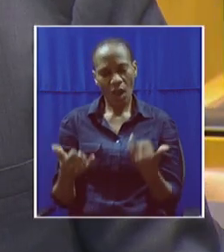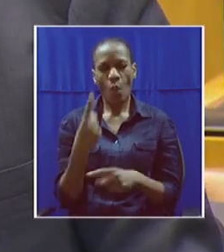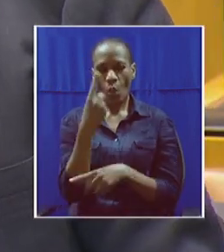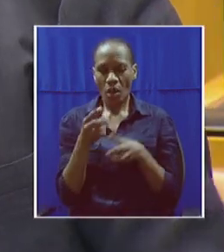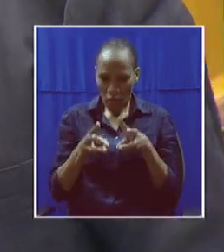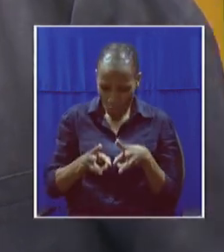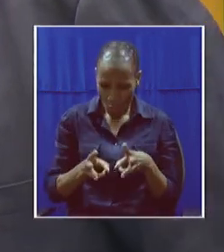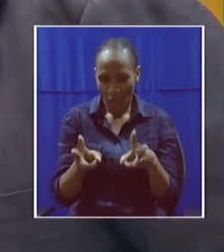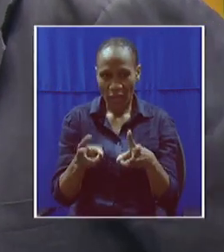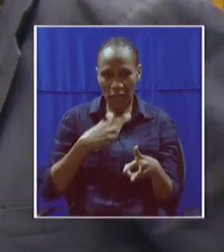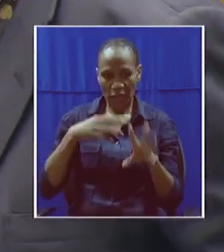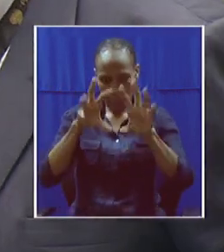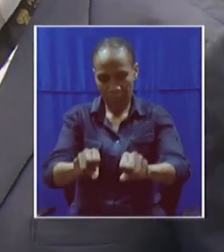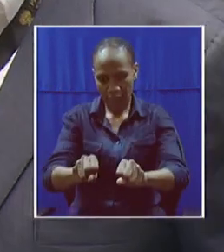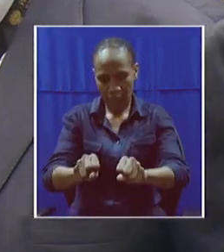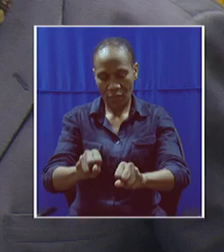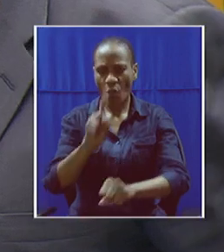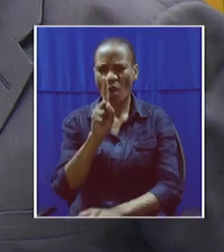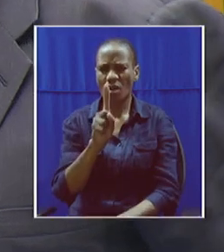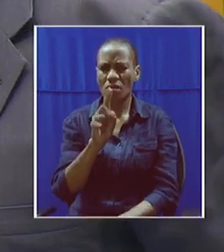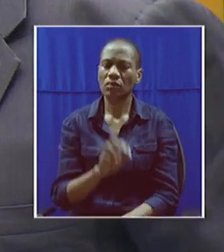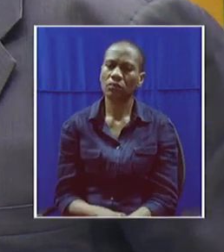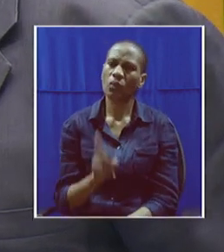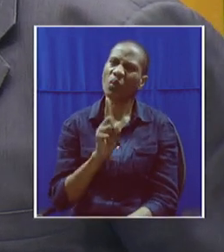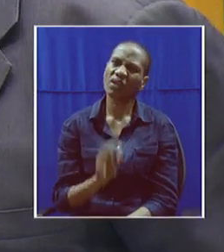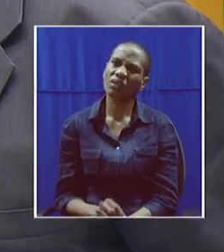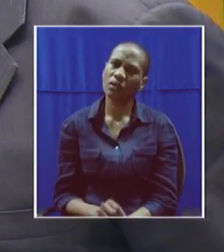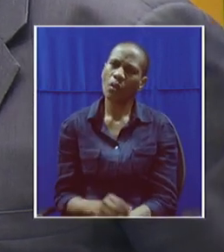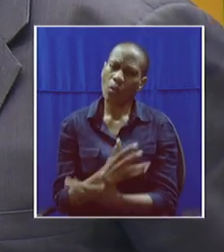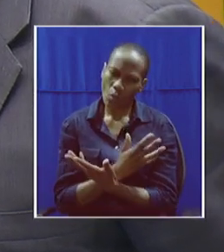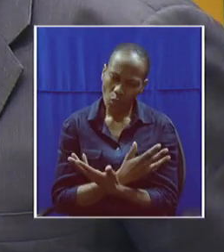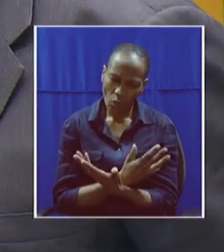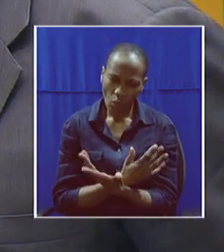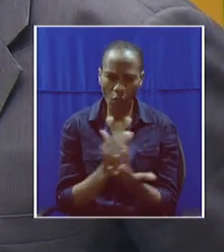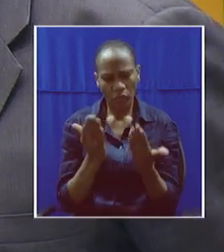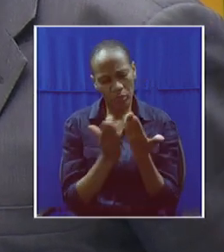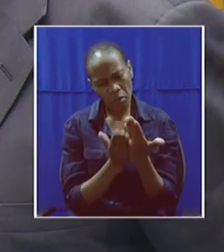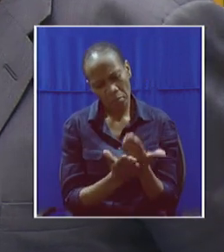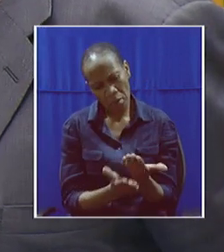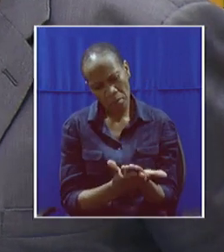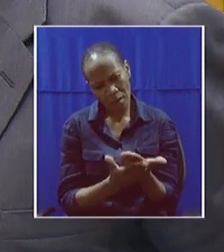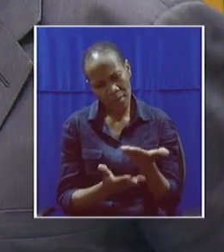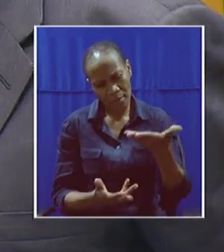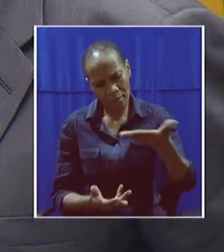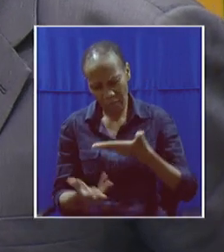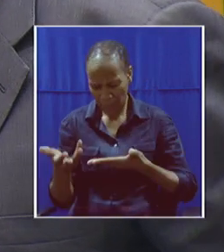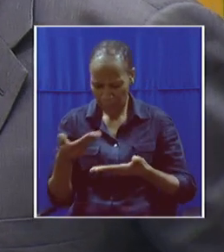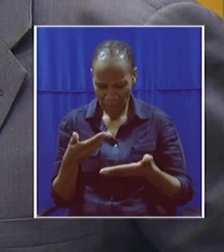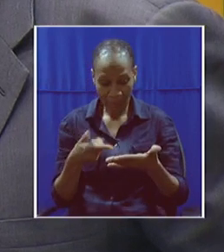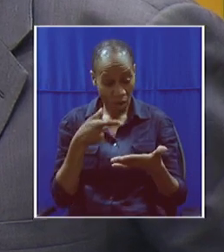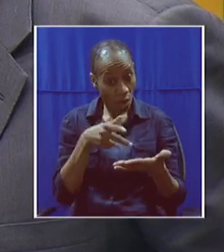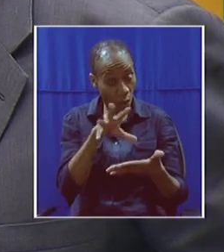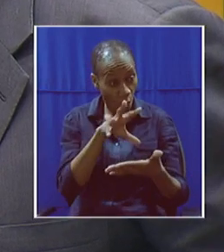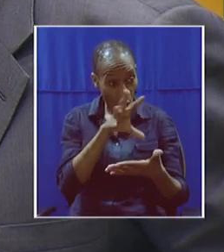that we took was that those contributions which are internally consistent with the direction of